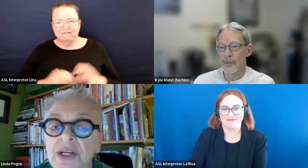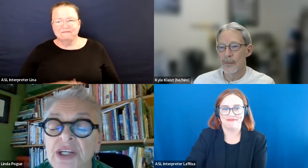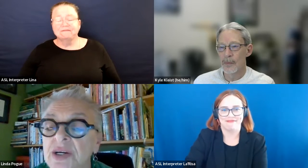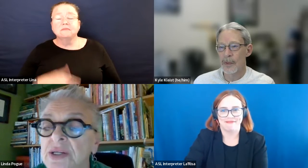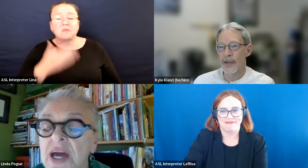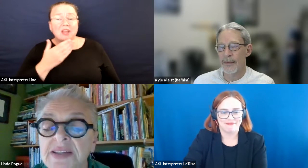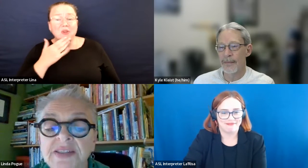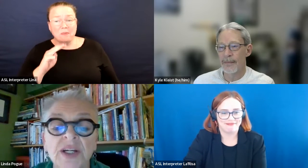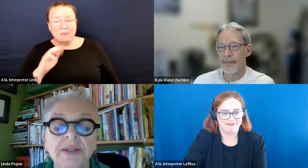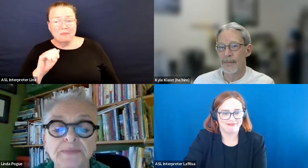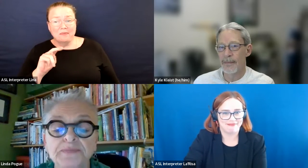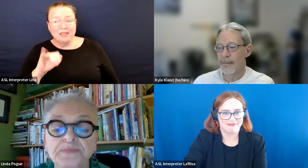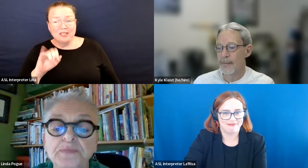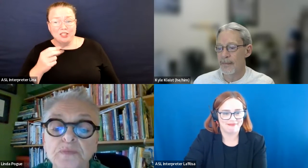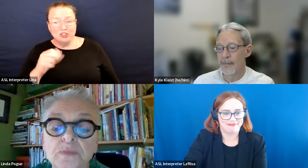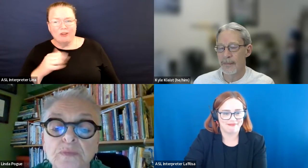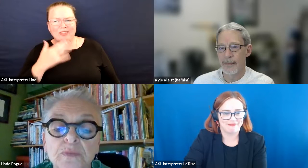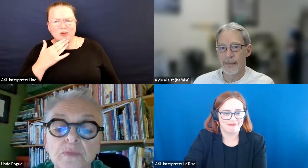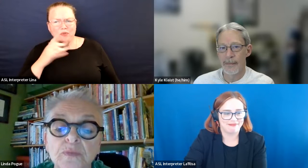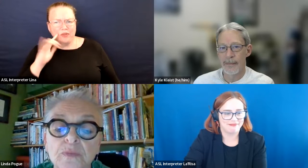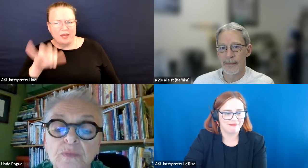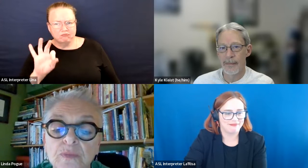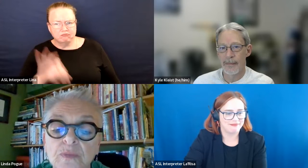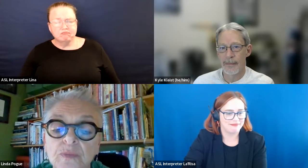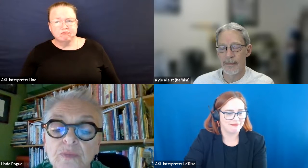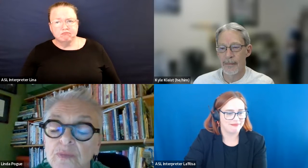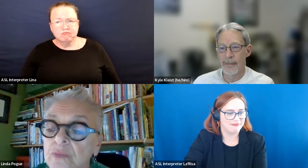Appreciate that, Manisha. Yeah. Yes, certainly.